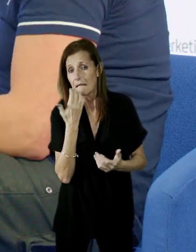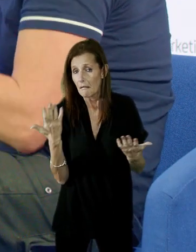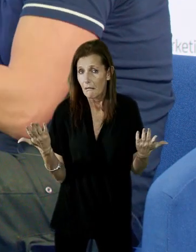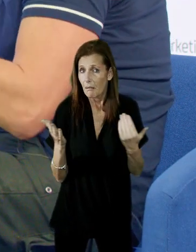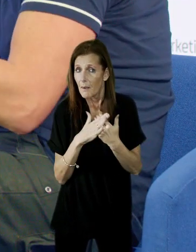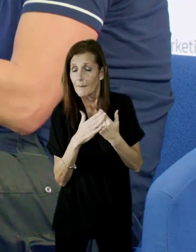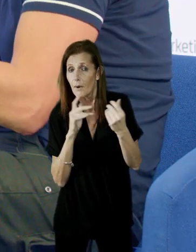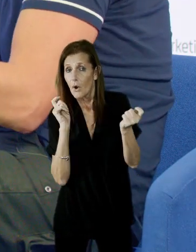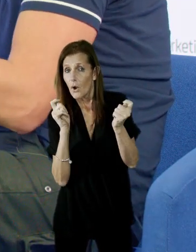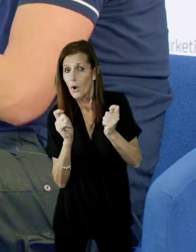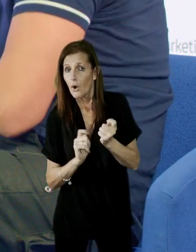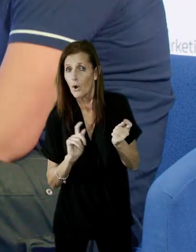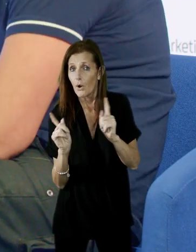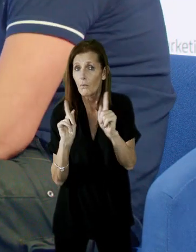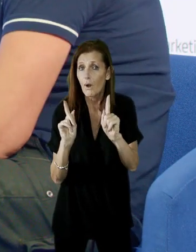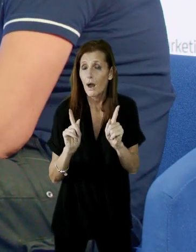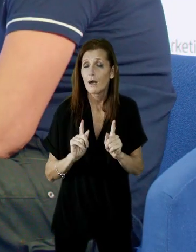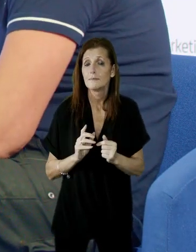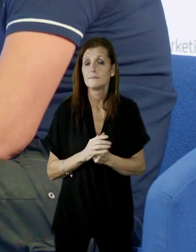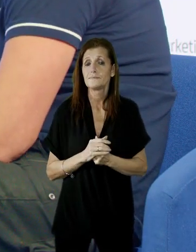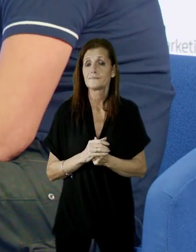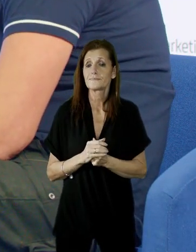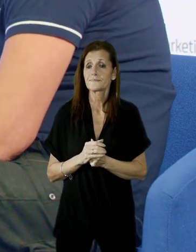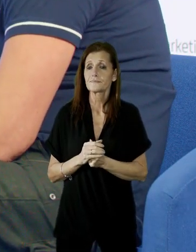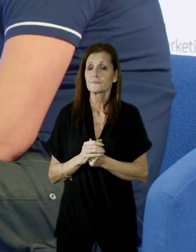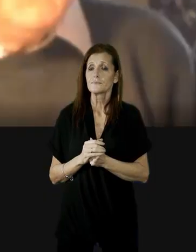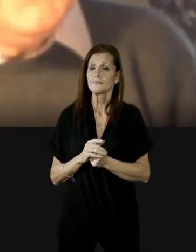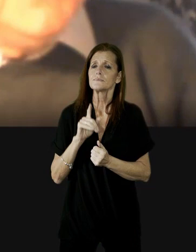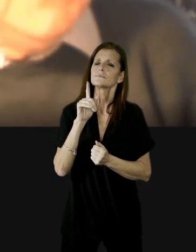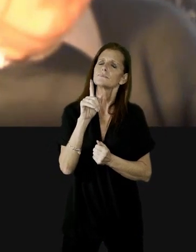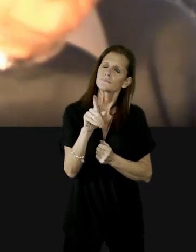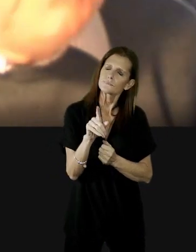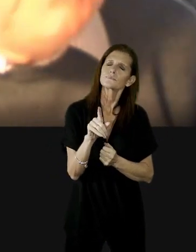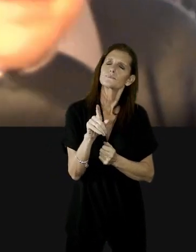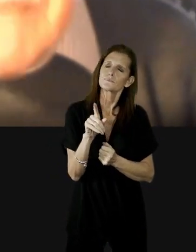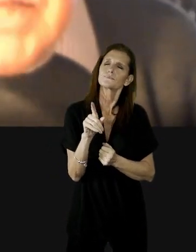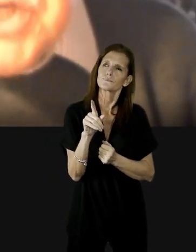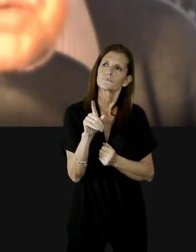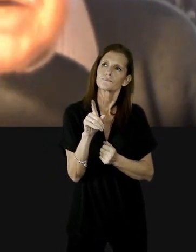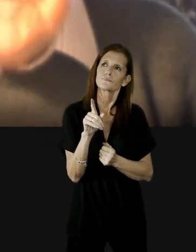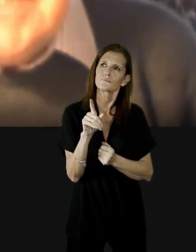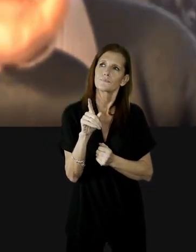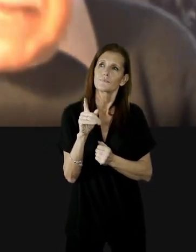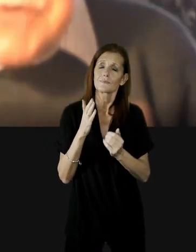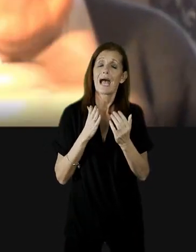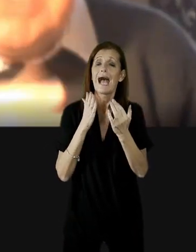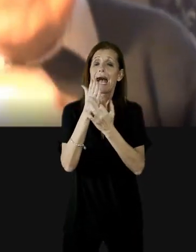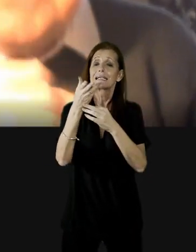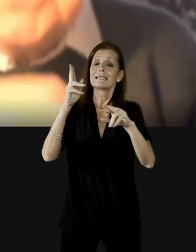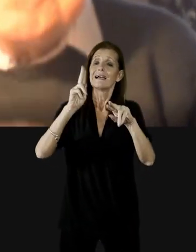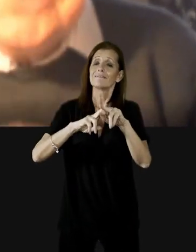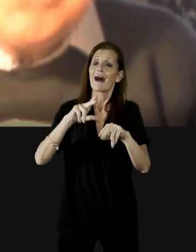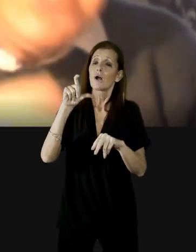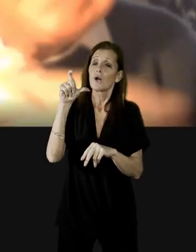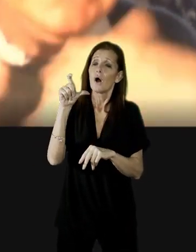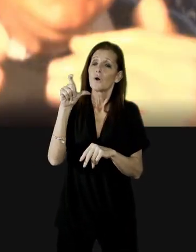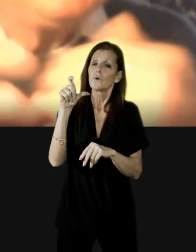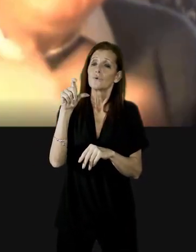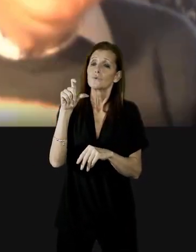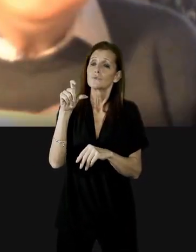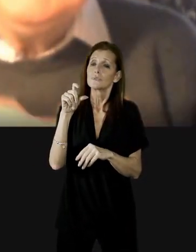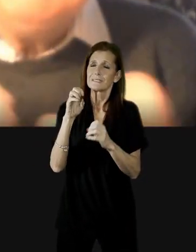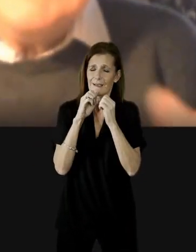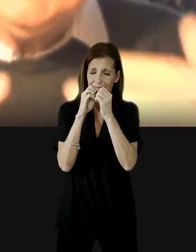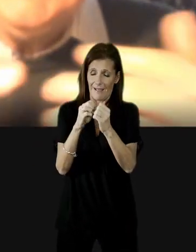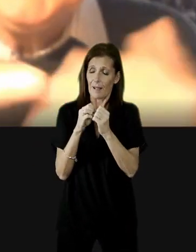this. Is there many more things that people can do? Well, I think that the part of the value of the Access Fylde Coast Project has